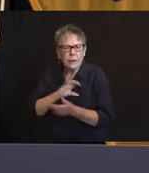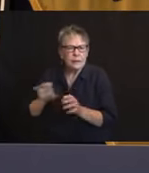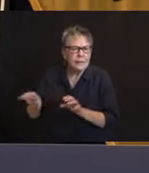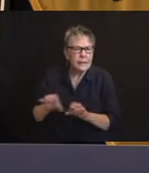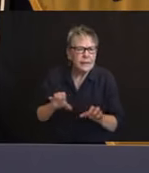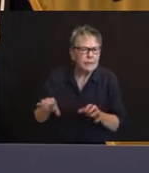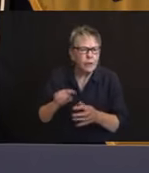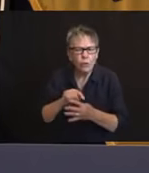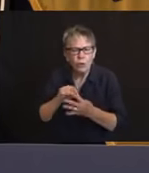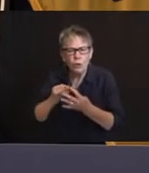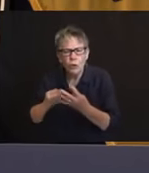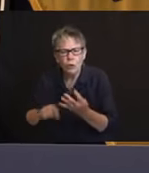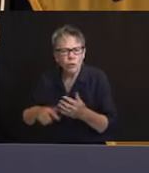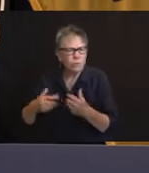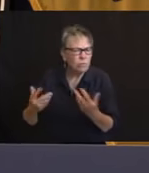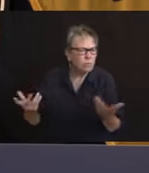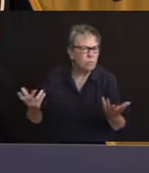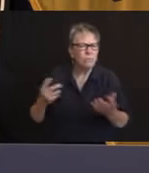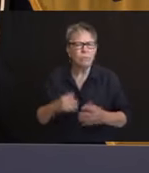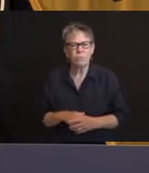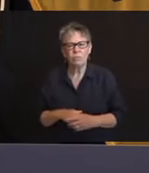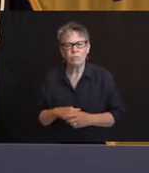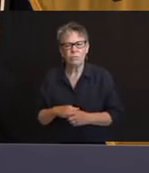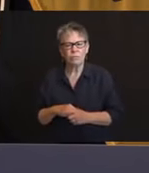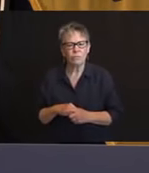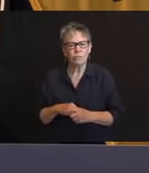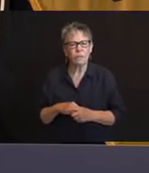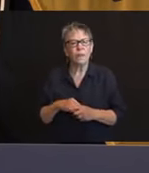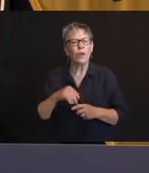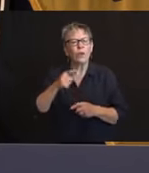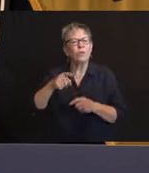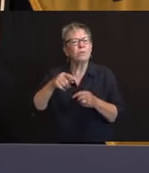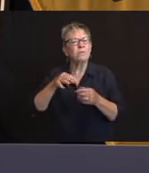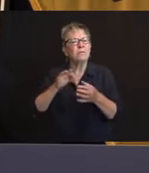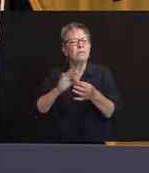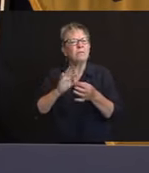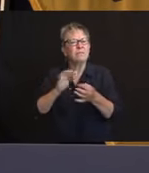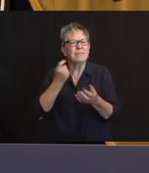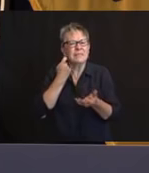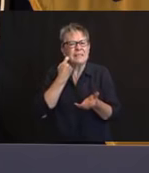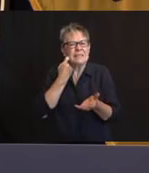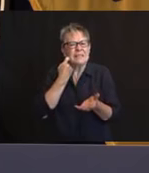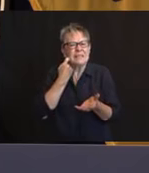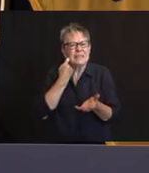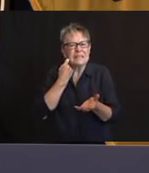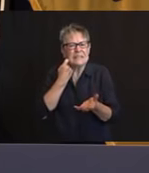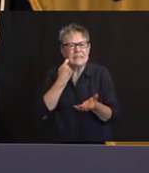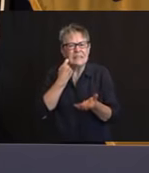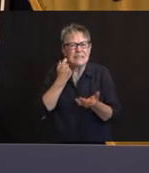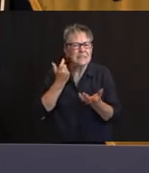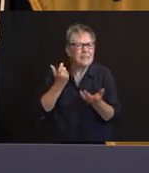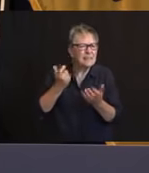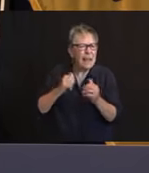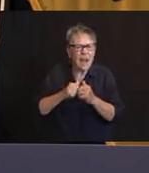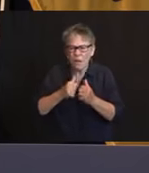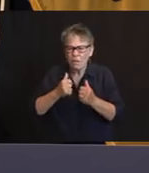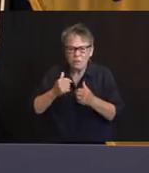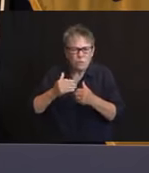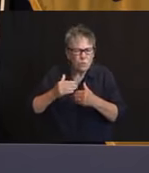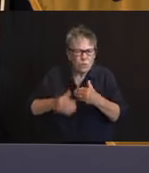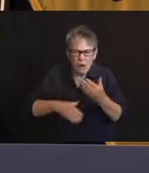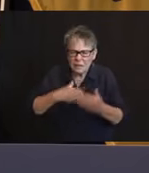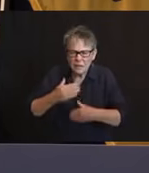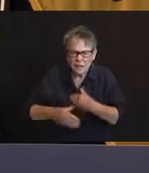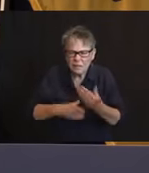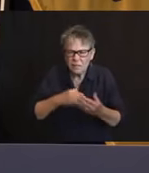recovery process would be an opportunity to address issues that drive racial disparities in health. With this process now underway, can you